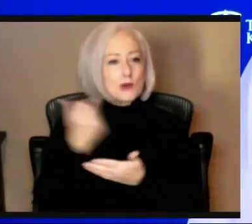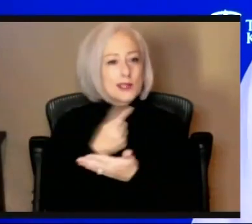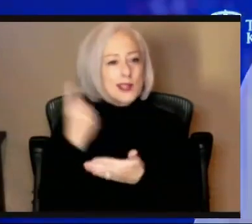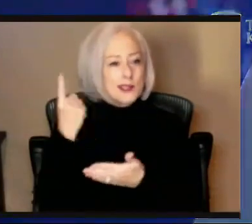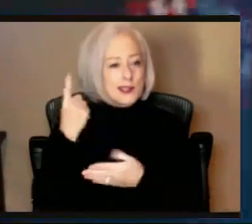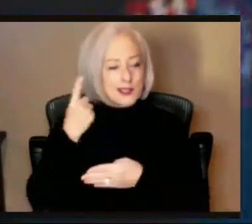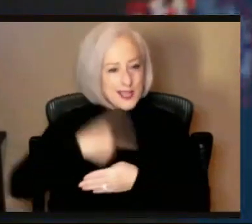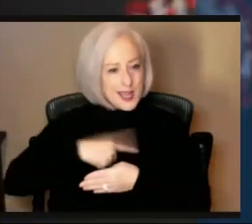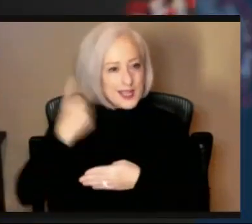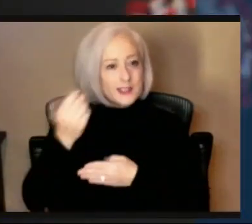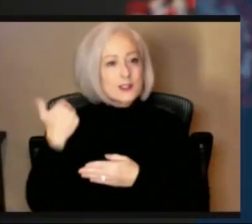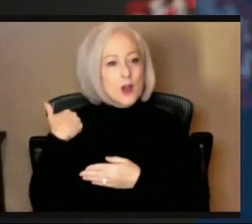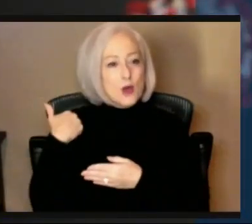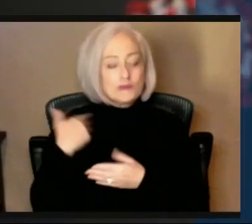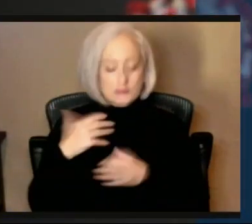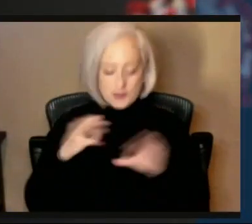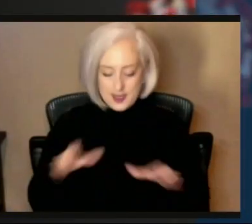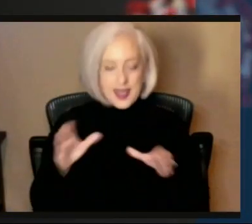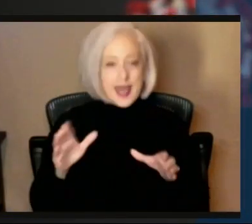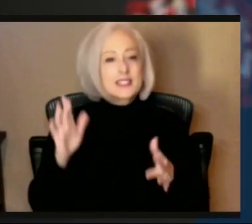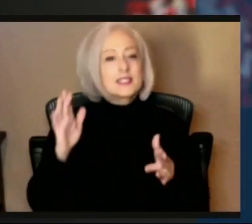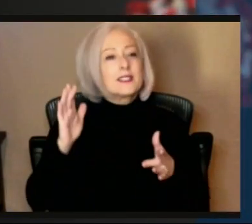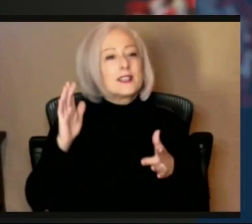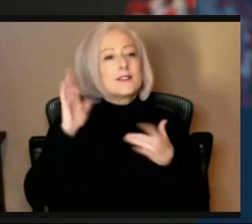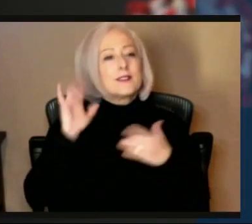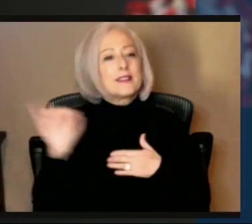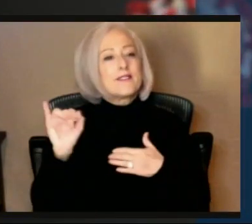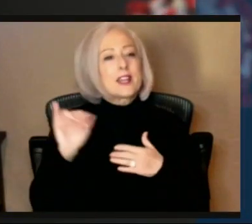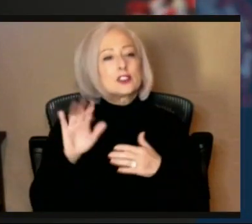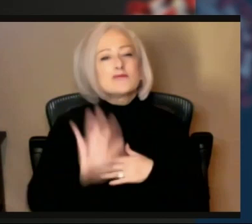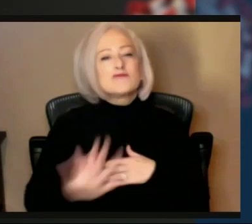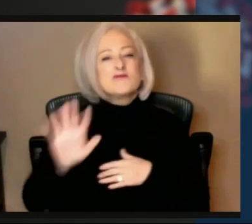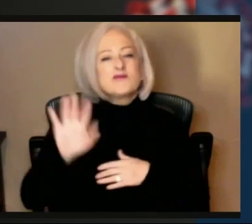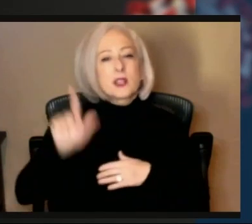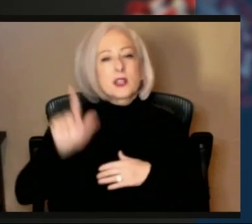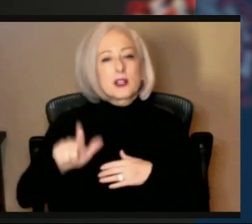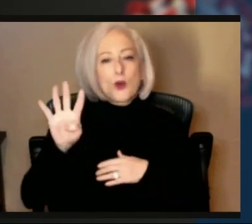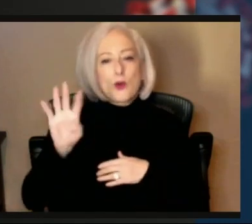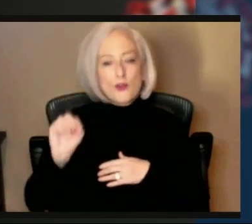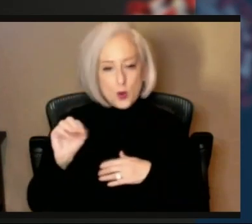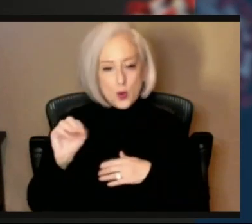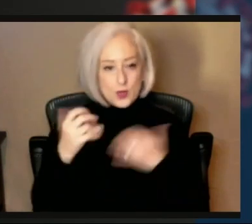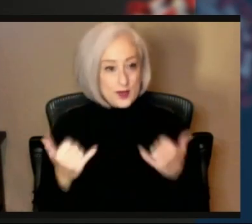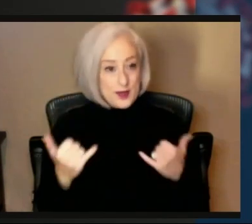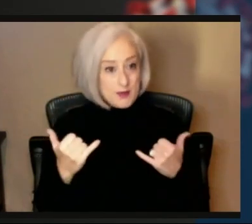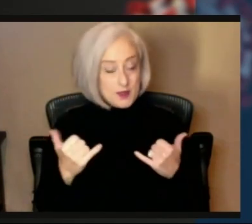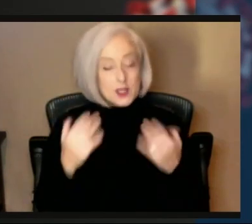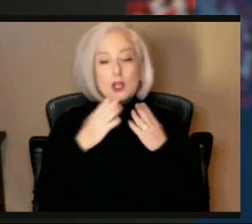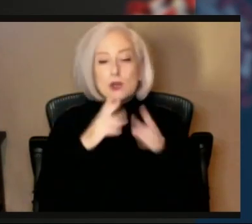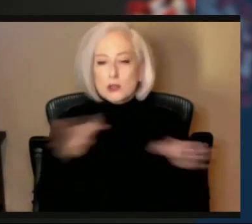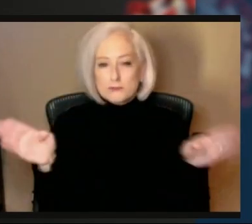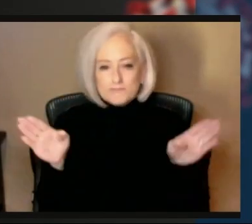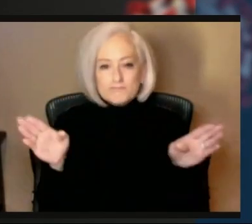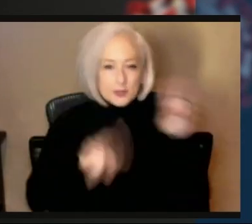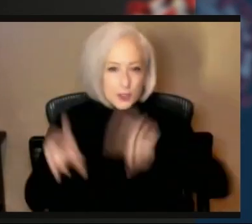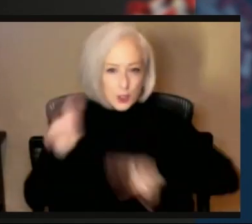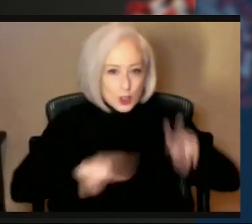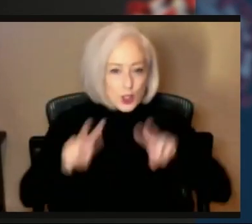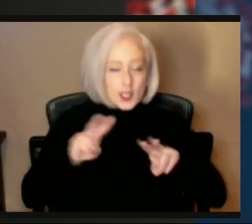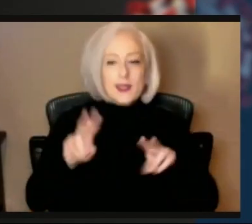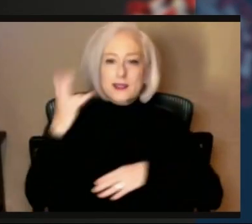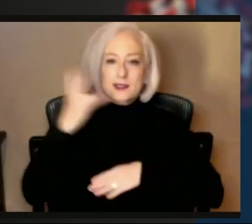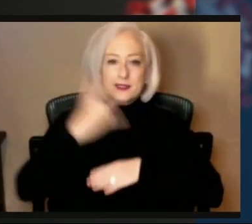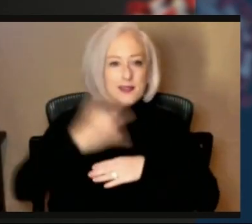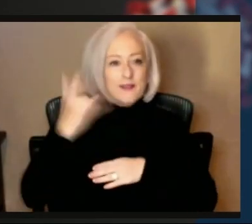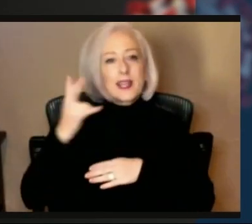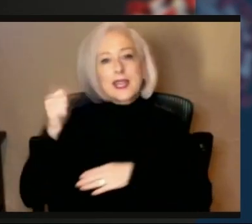infections are continuing to be in the 40s, but low 40s right now. And again, we are looking at those overall trends, 7-day, 10-day trends.